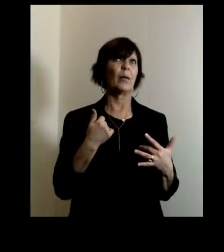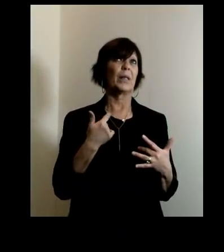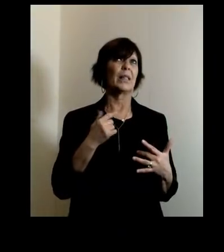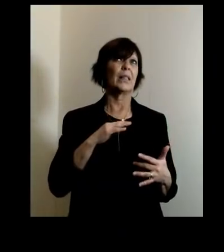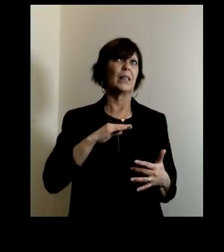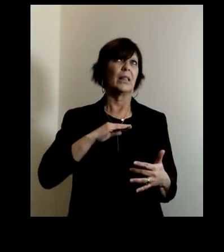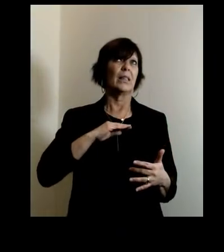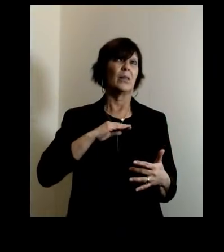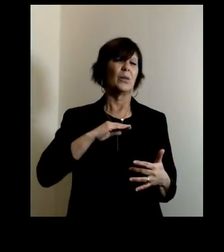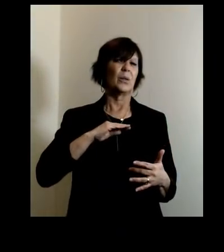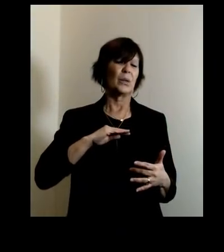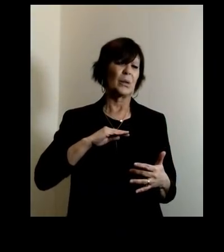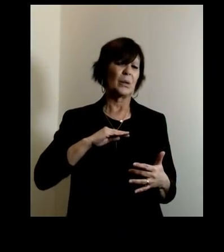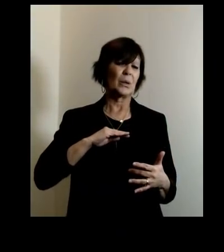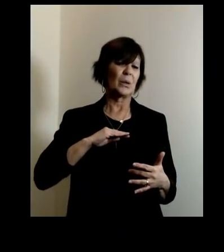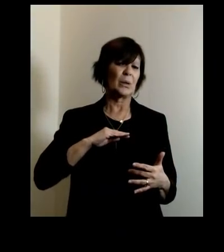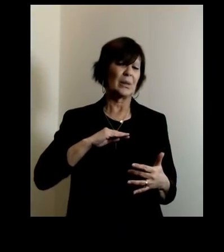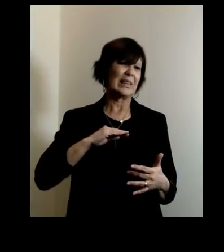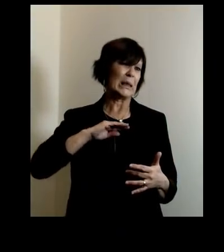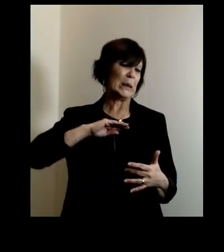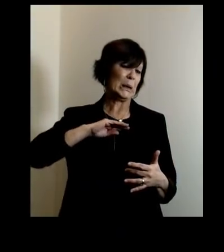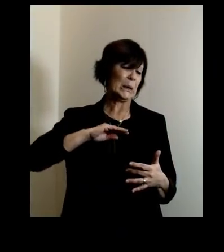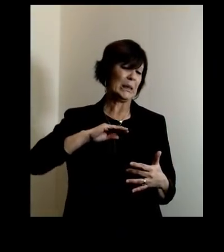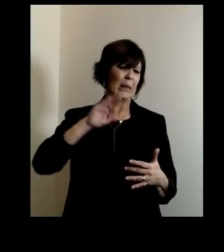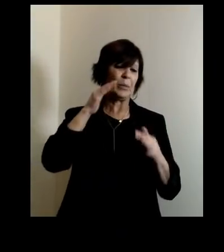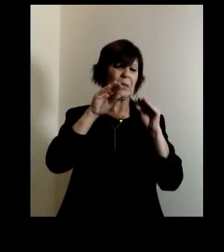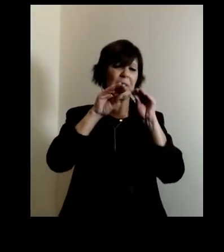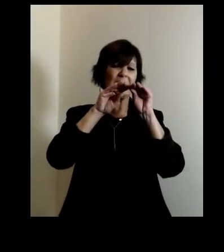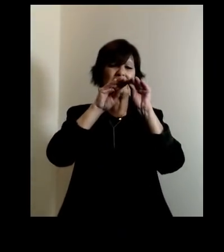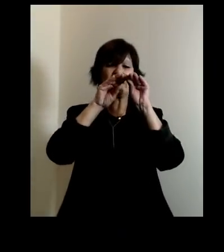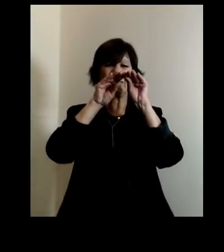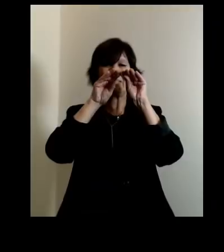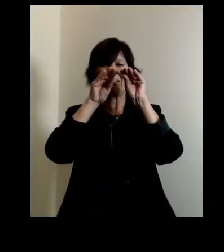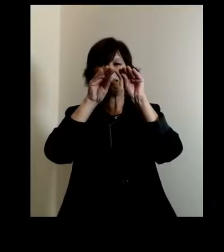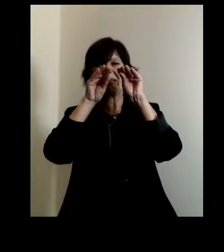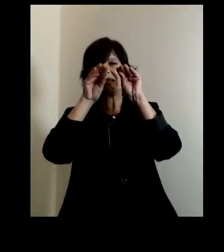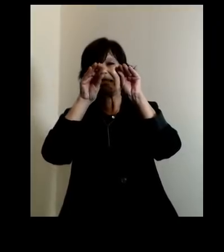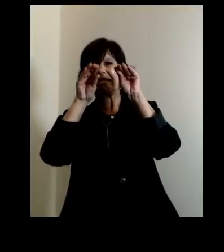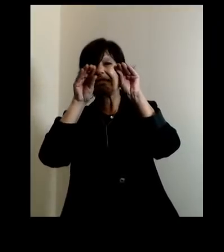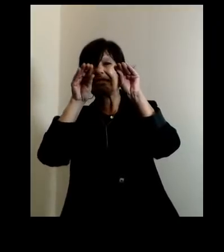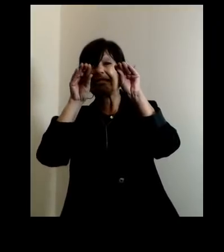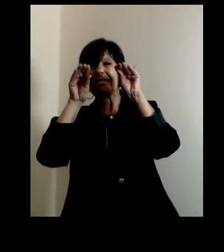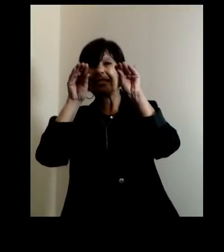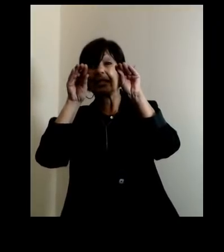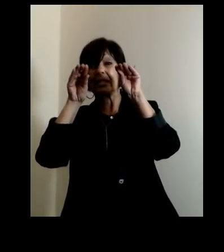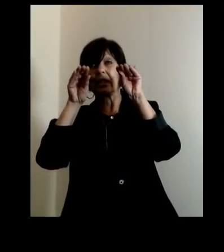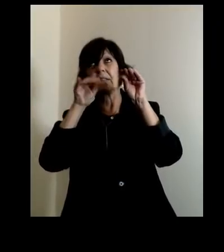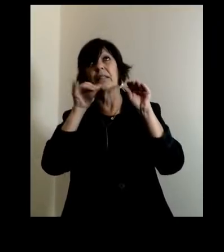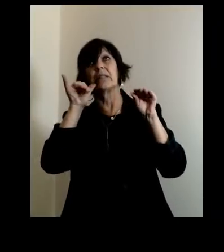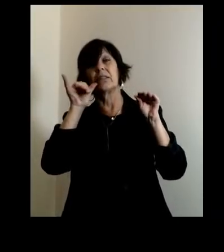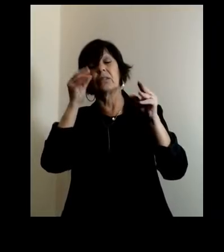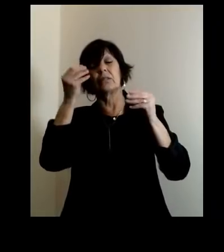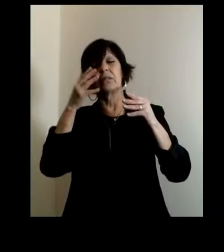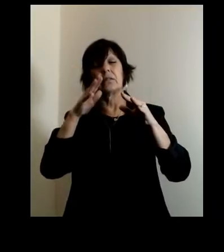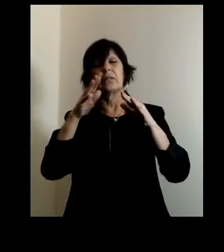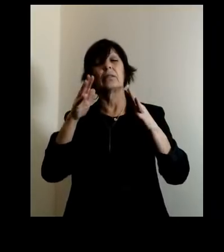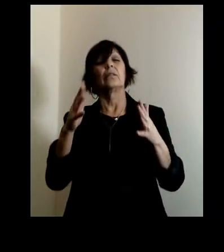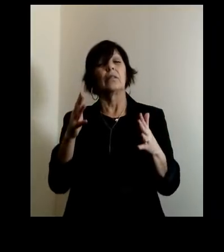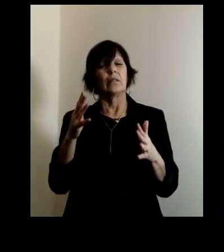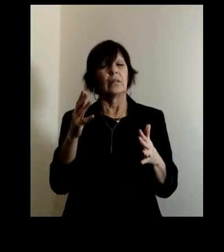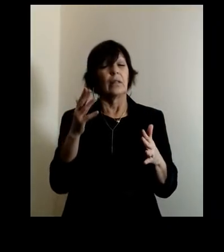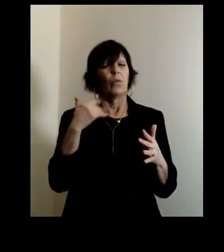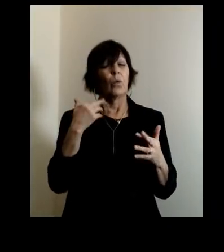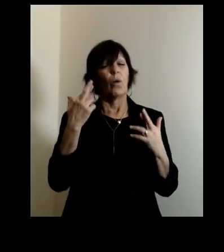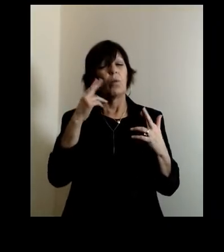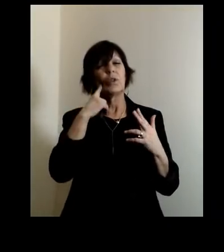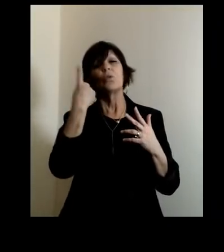somewhat better about what appears to be the positivity rate leveling until at least we got yesterday's data. We're waiting to see if it's a one-day